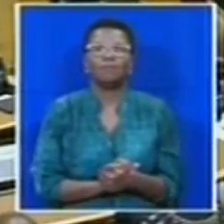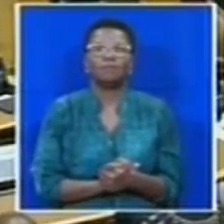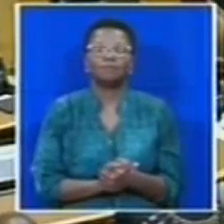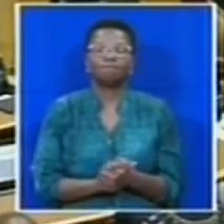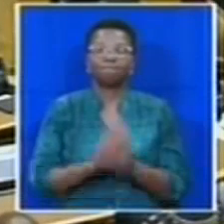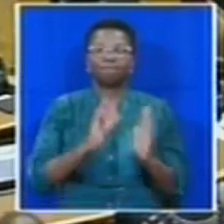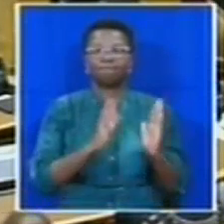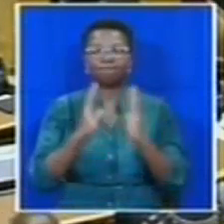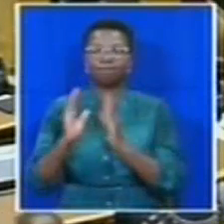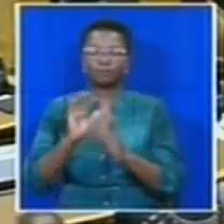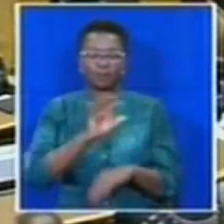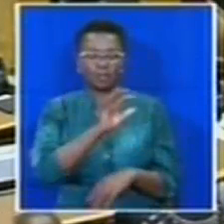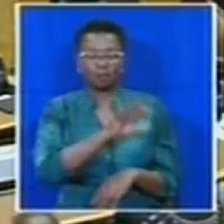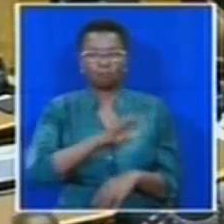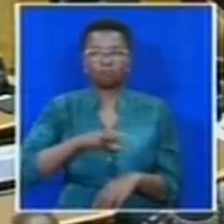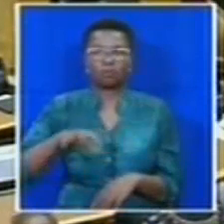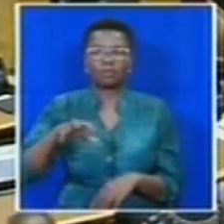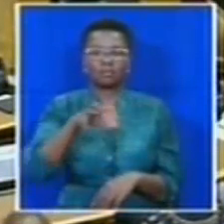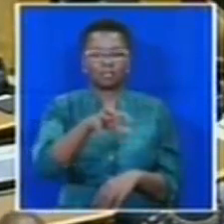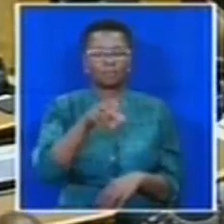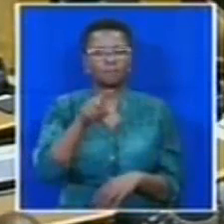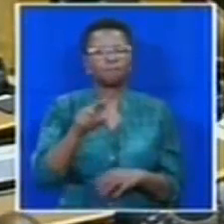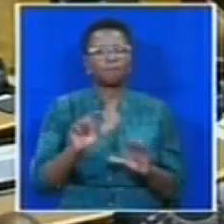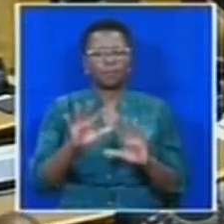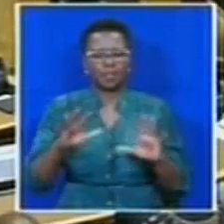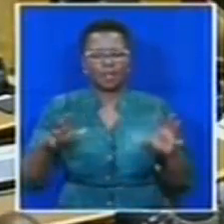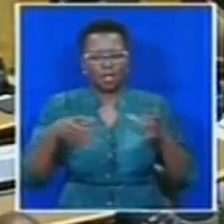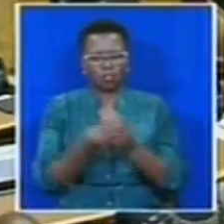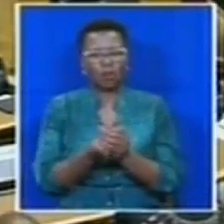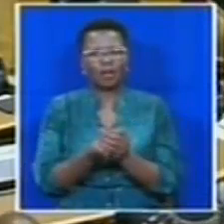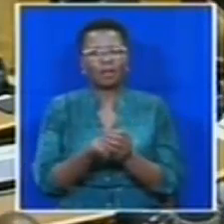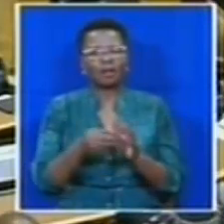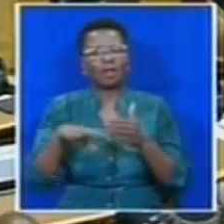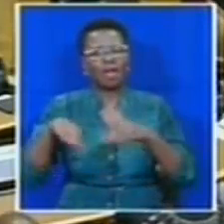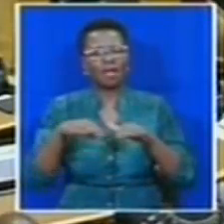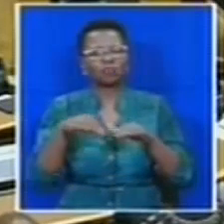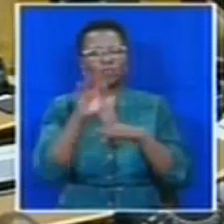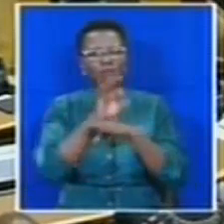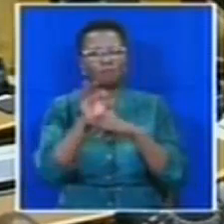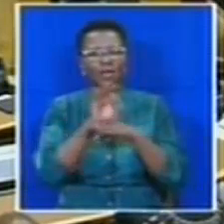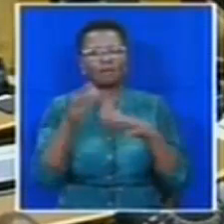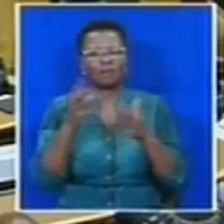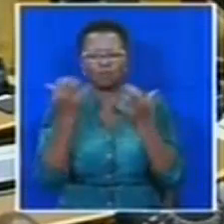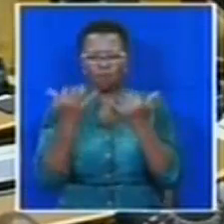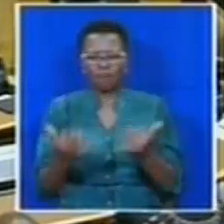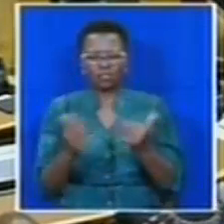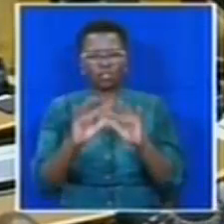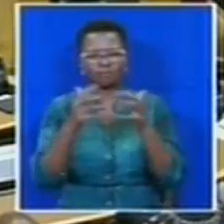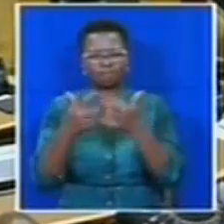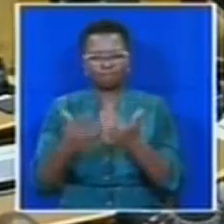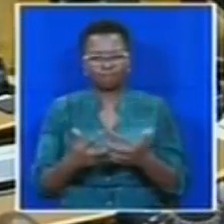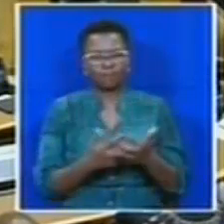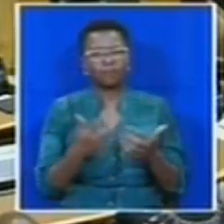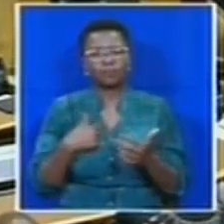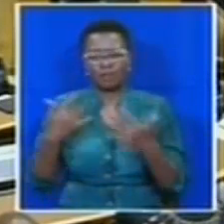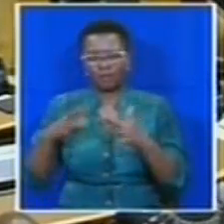Now, provinces. A joint action plan for fiscal consolidation has been agreed with the provincial finance